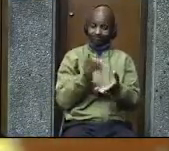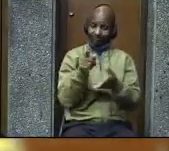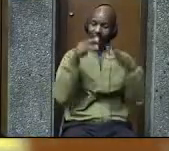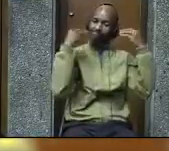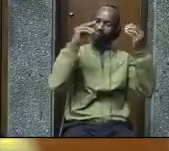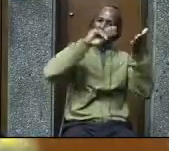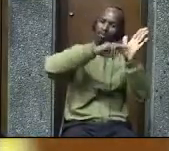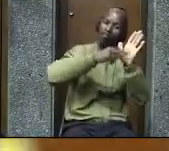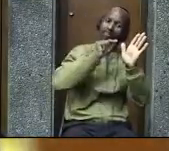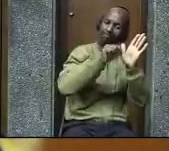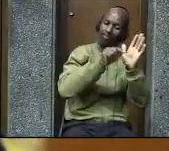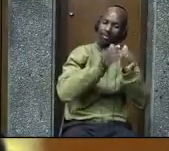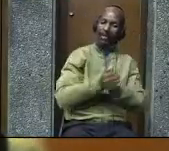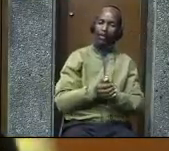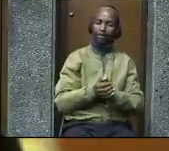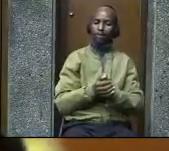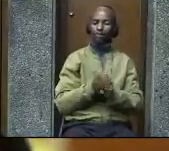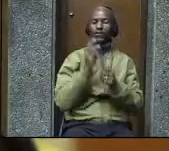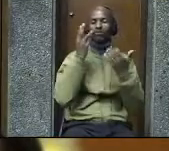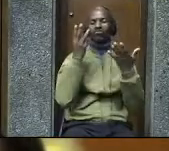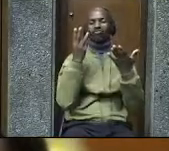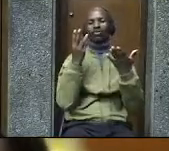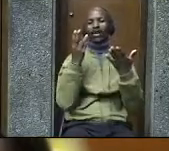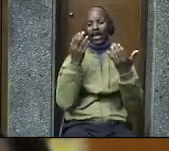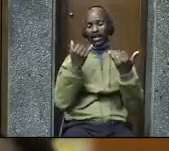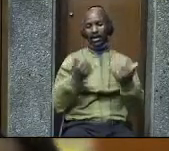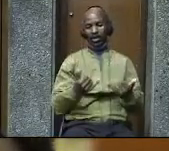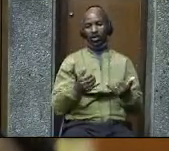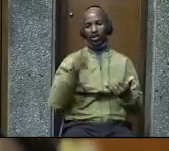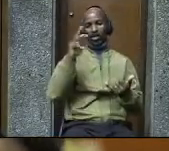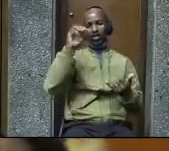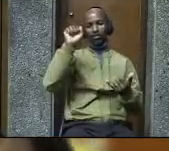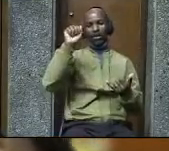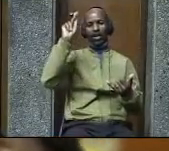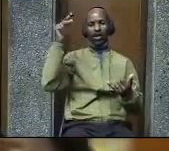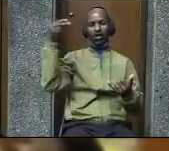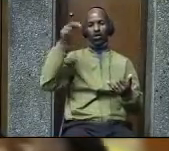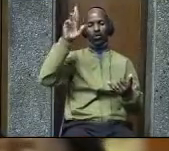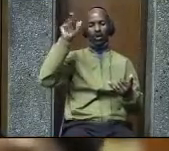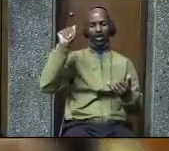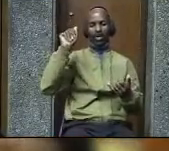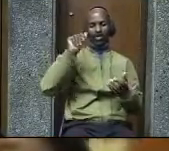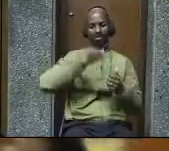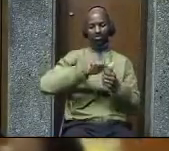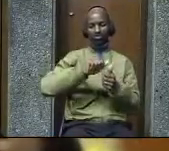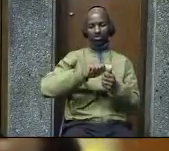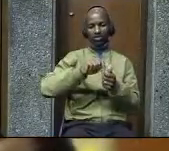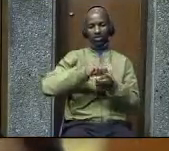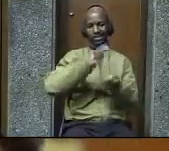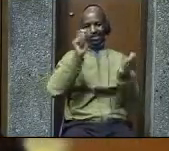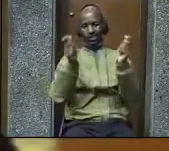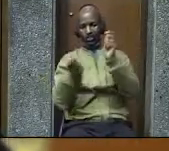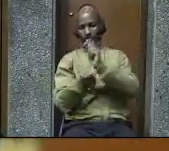business plan, it was, and then Makura changed him, and then